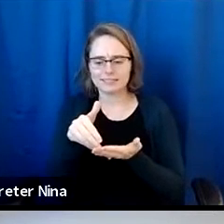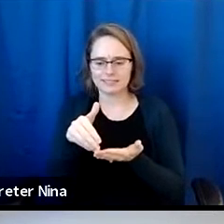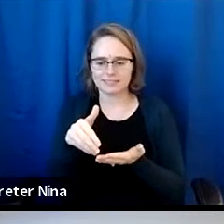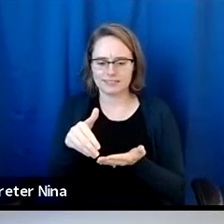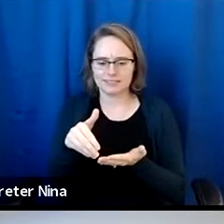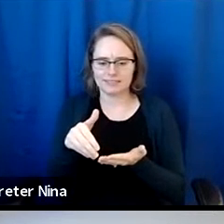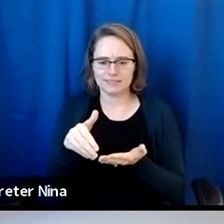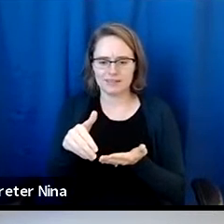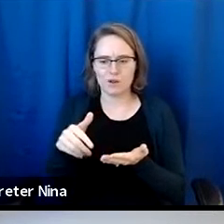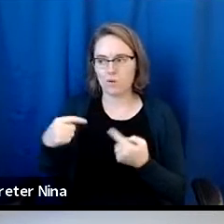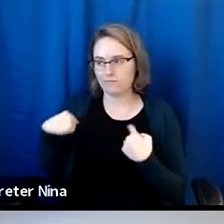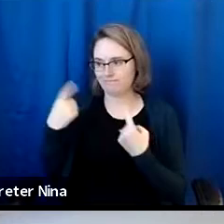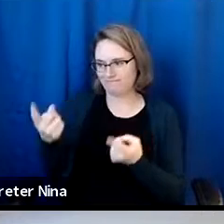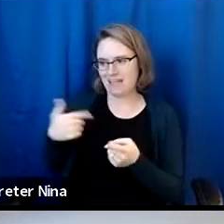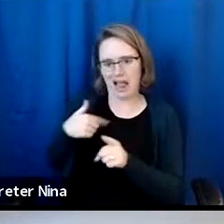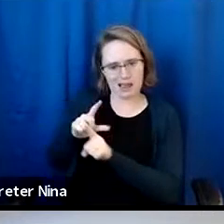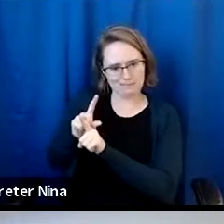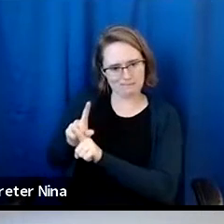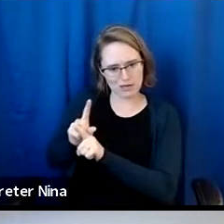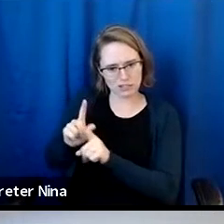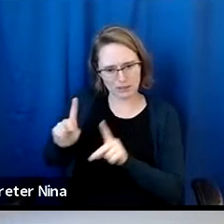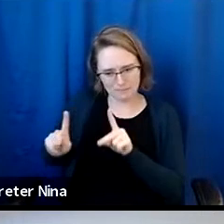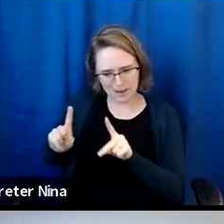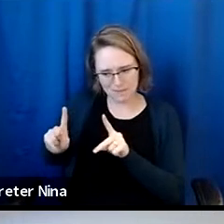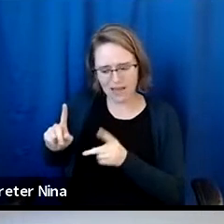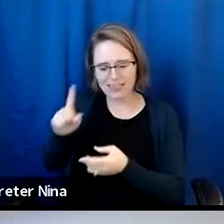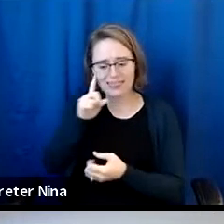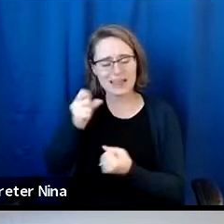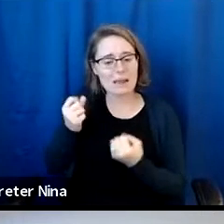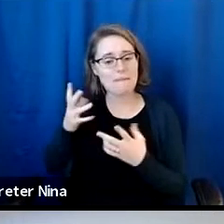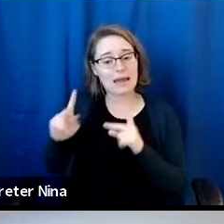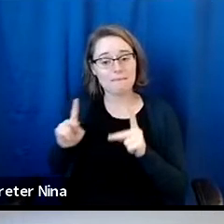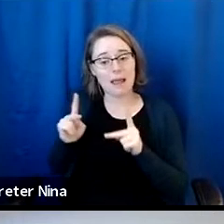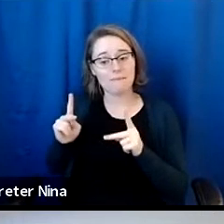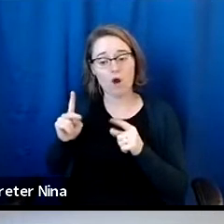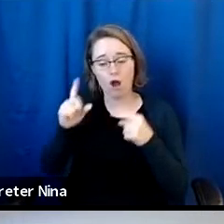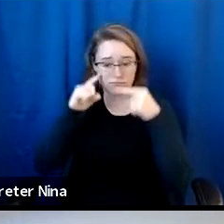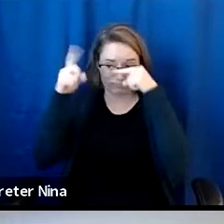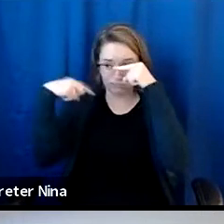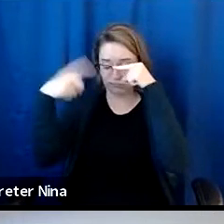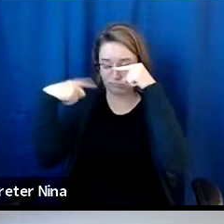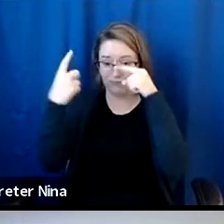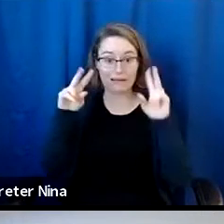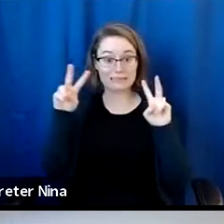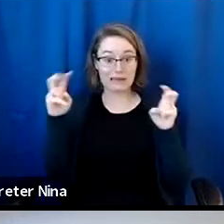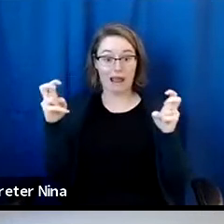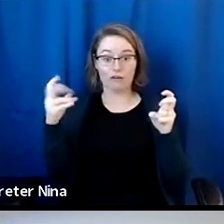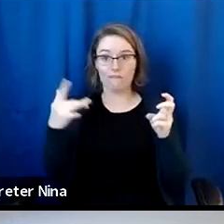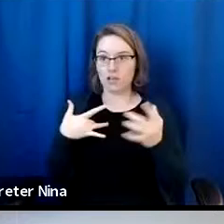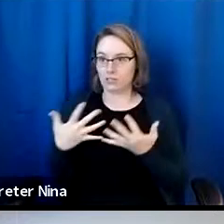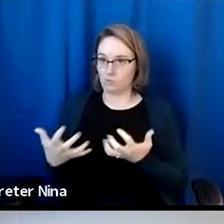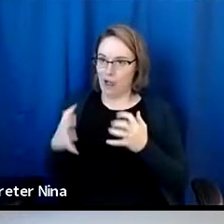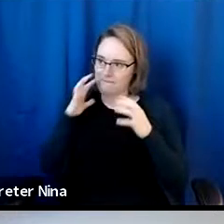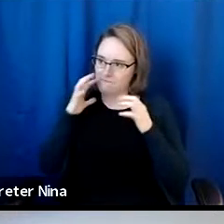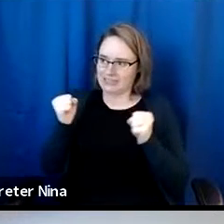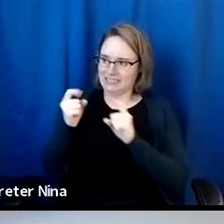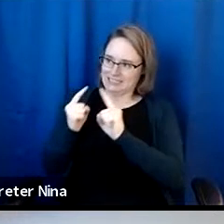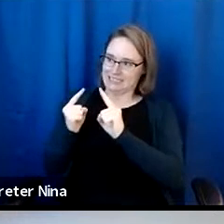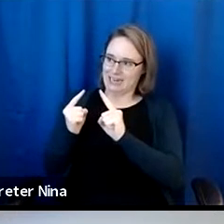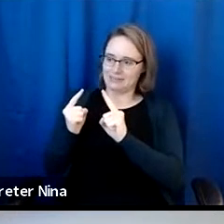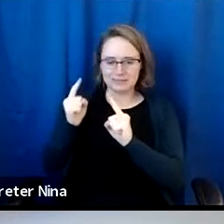I'm mentoring people right now, I think there's a lot of people who get caught up in the title of the position, right? They want to be president because